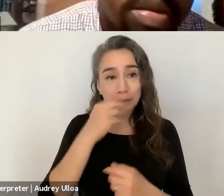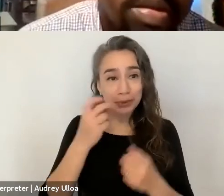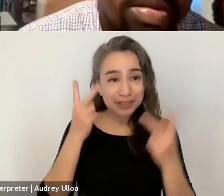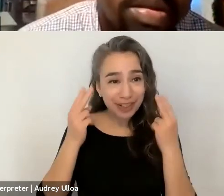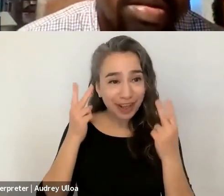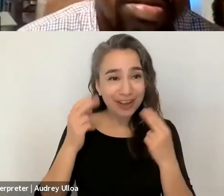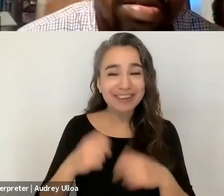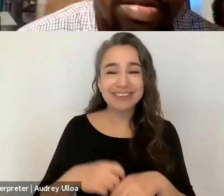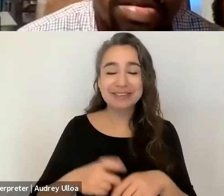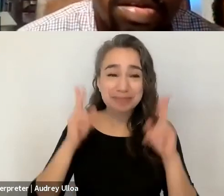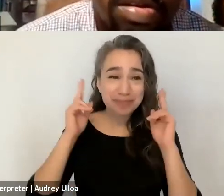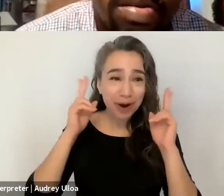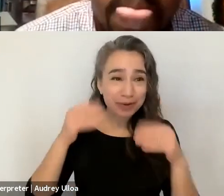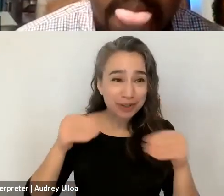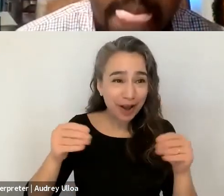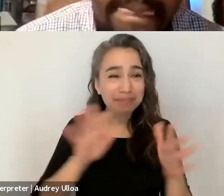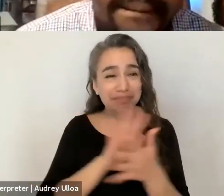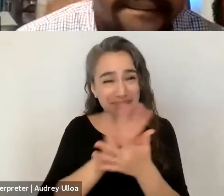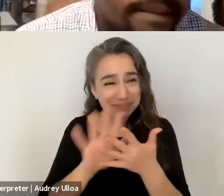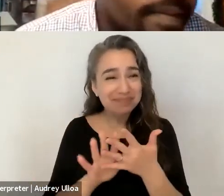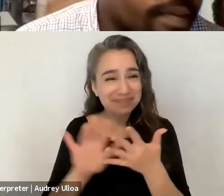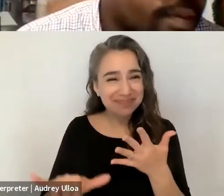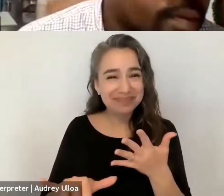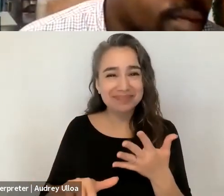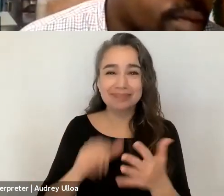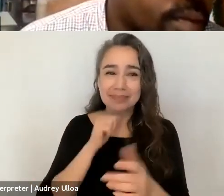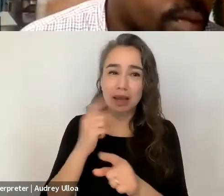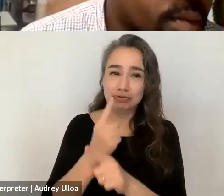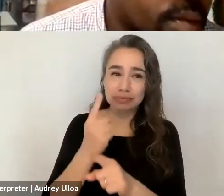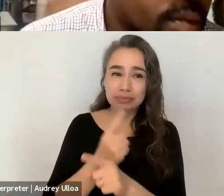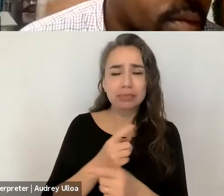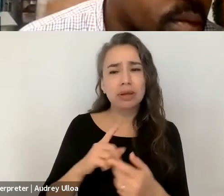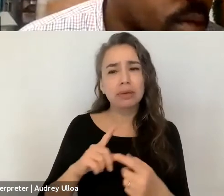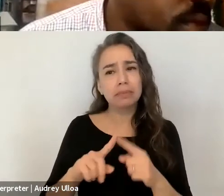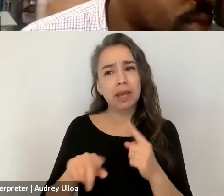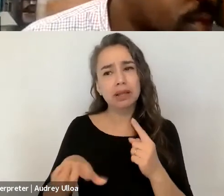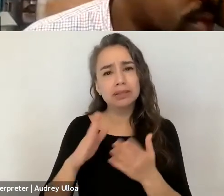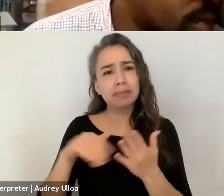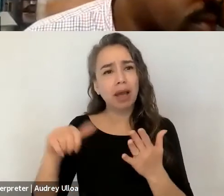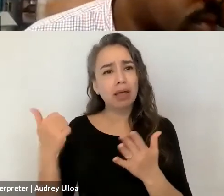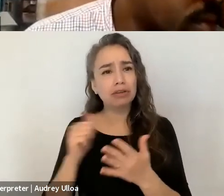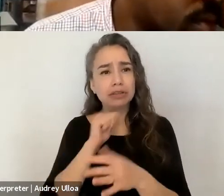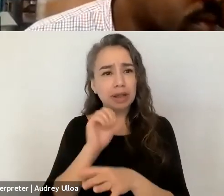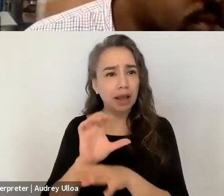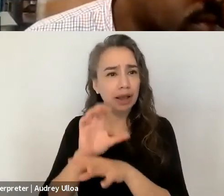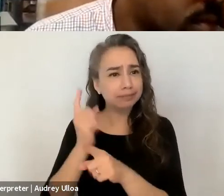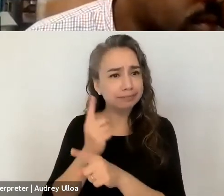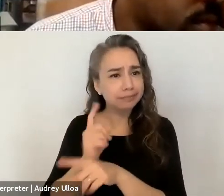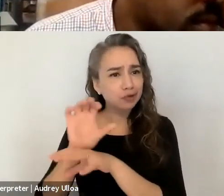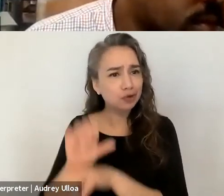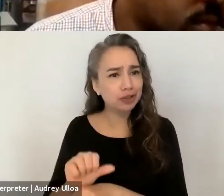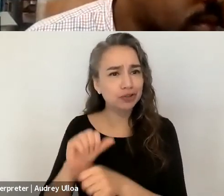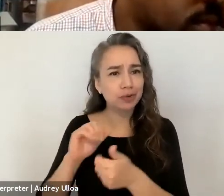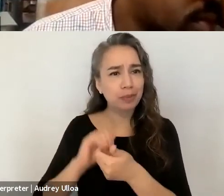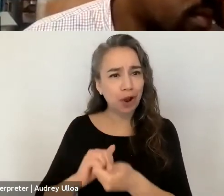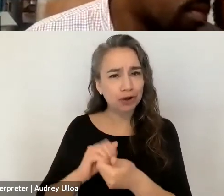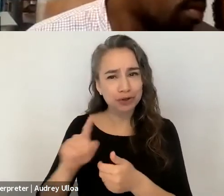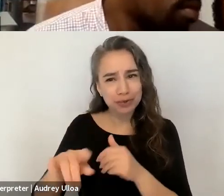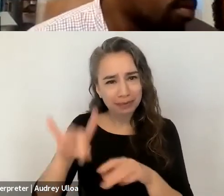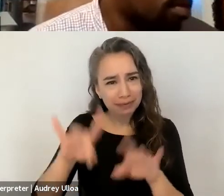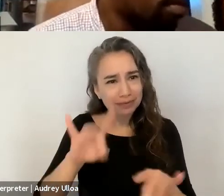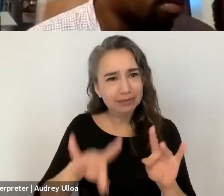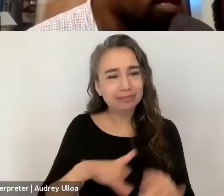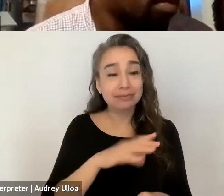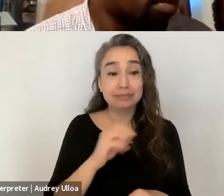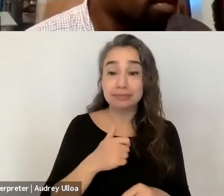barber shops. And so what are some of those other who are some of those other non-traditional partners? And I'm going to add a